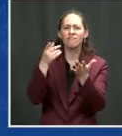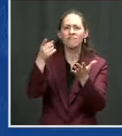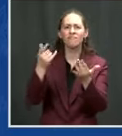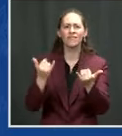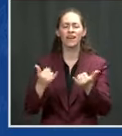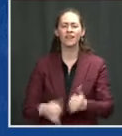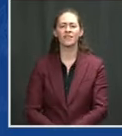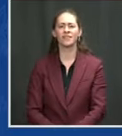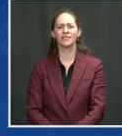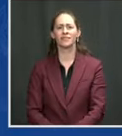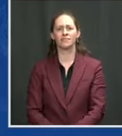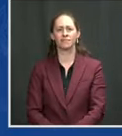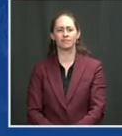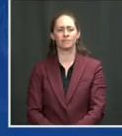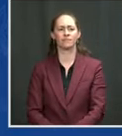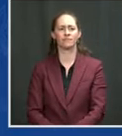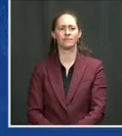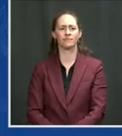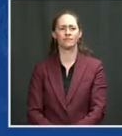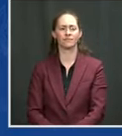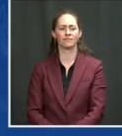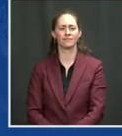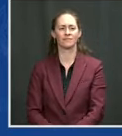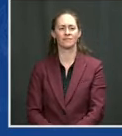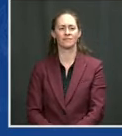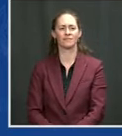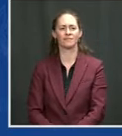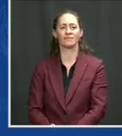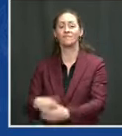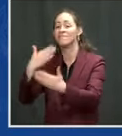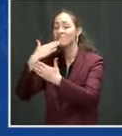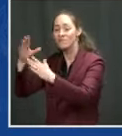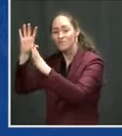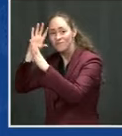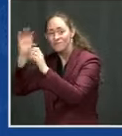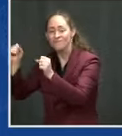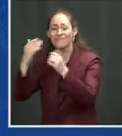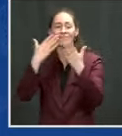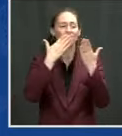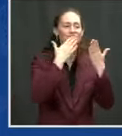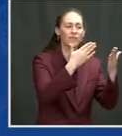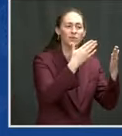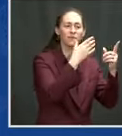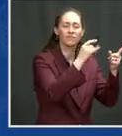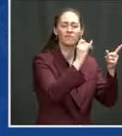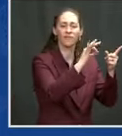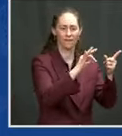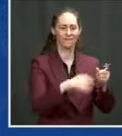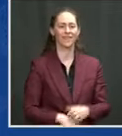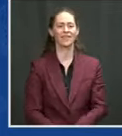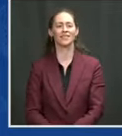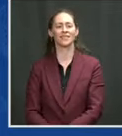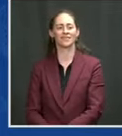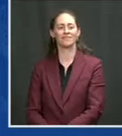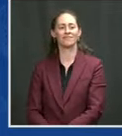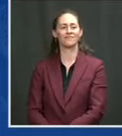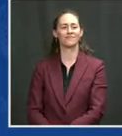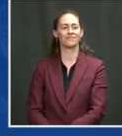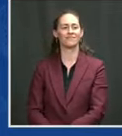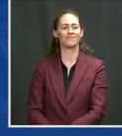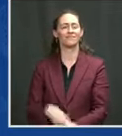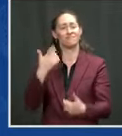opportunity available. I'll echo our thanks to Jeff Zients and his team. They pick up the phone no matter what the question is, and they get us answers. I'd like to